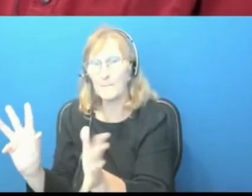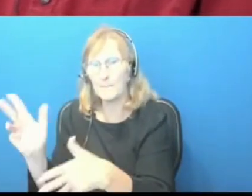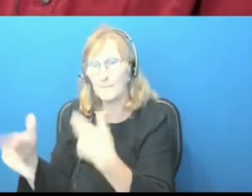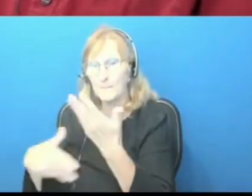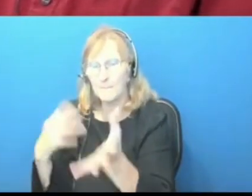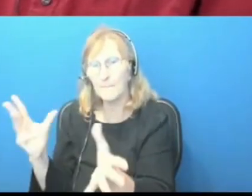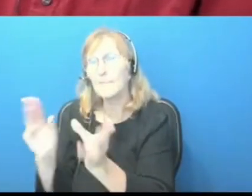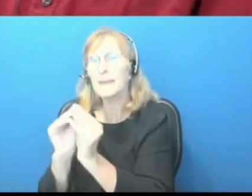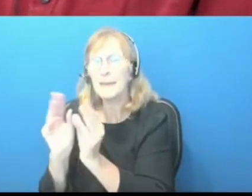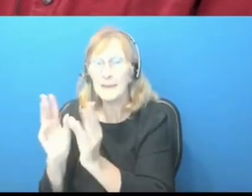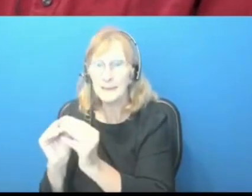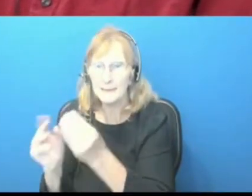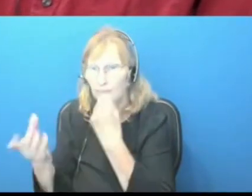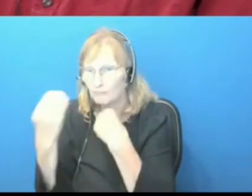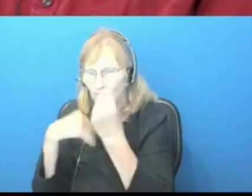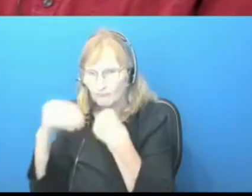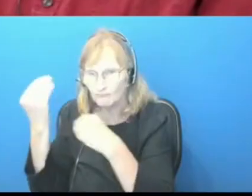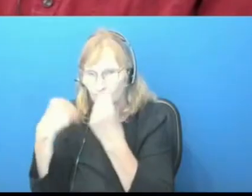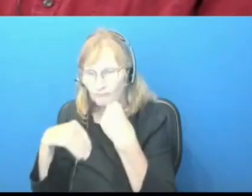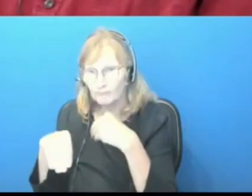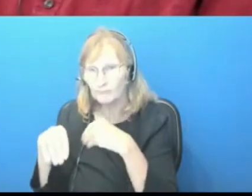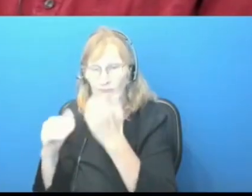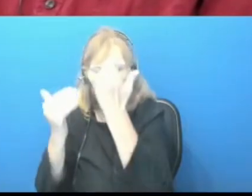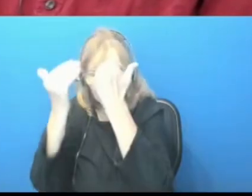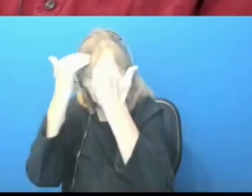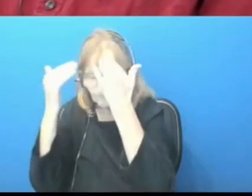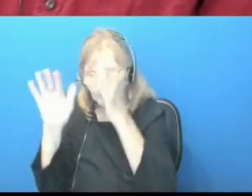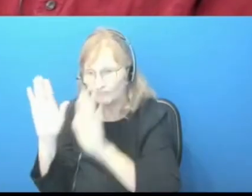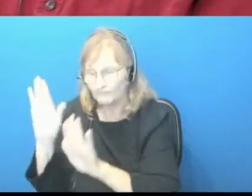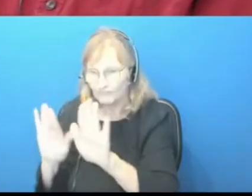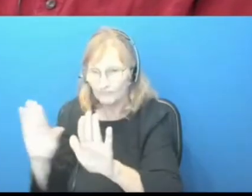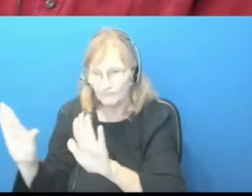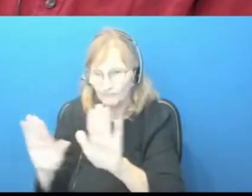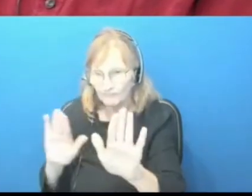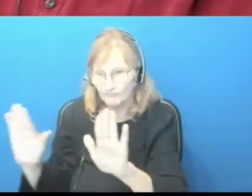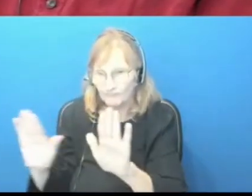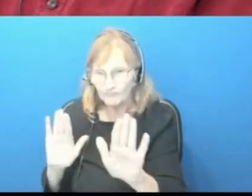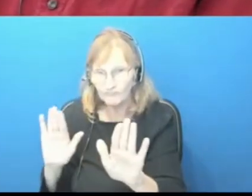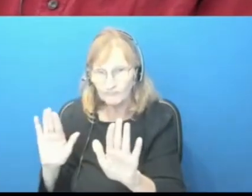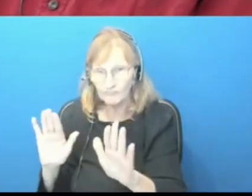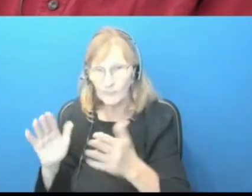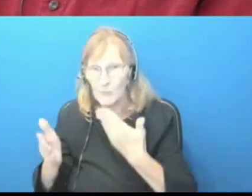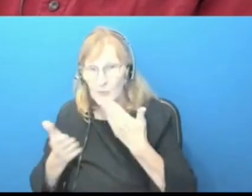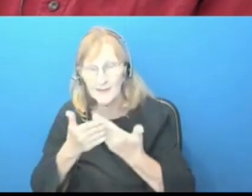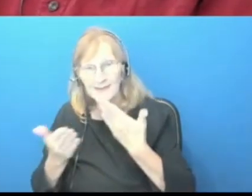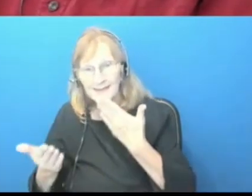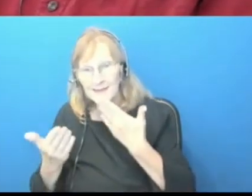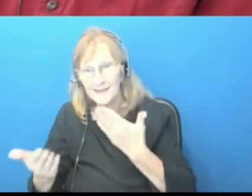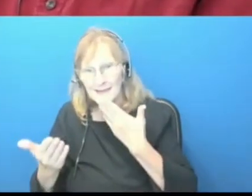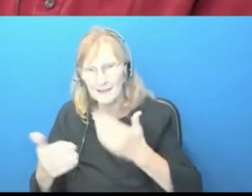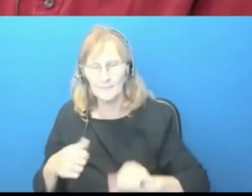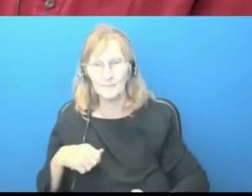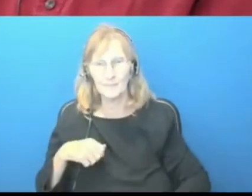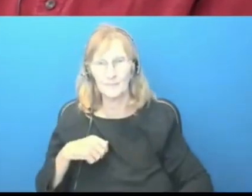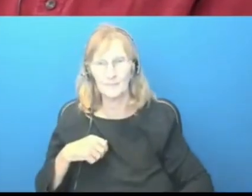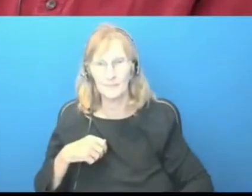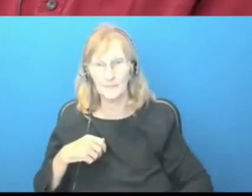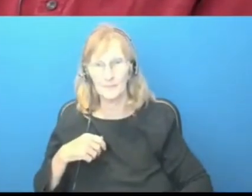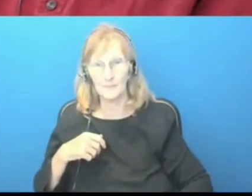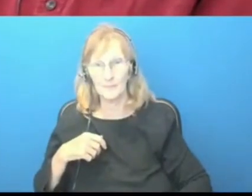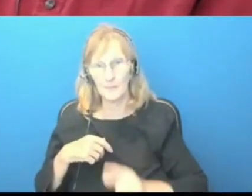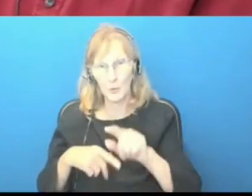dinners after church and all, they got to know each other more. Oh, good. Thank you. Thank you. And didn't you also work